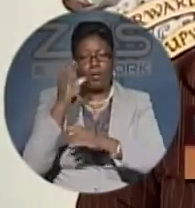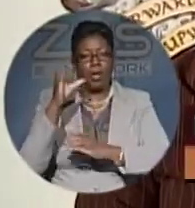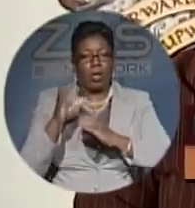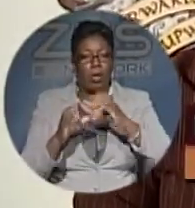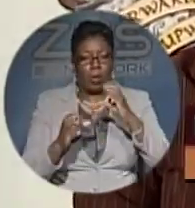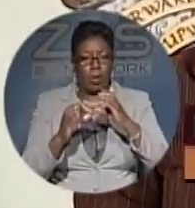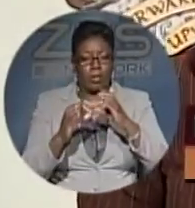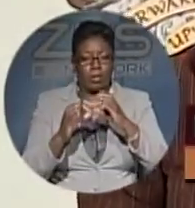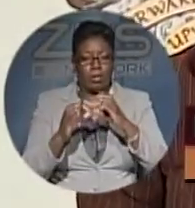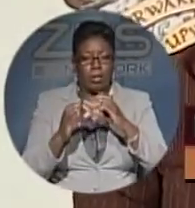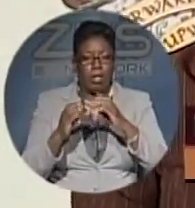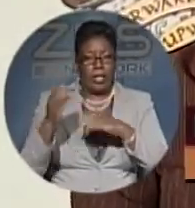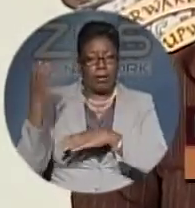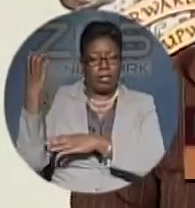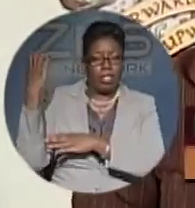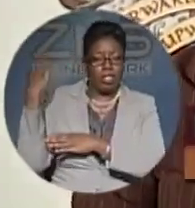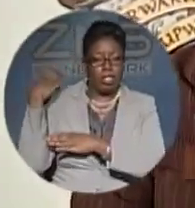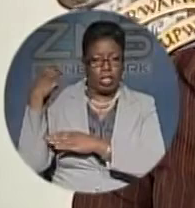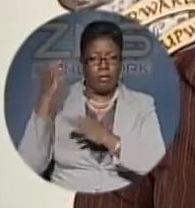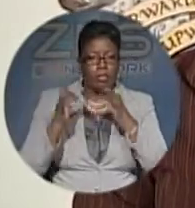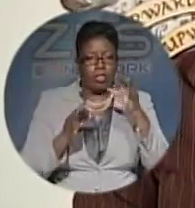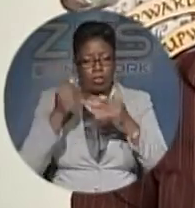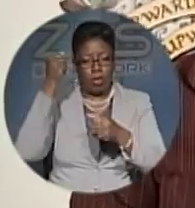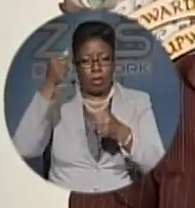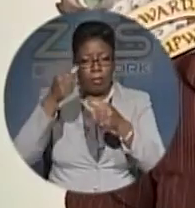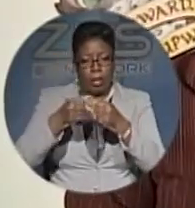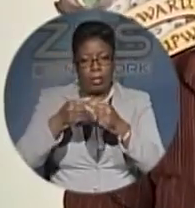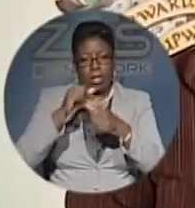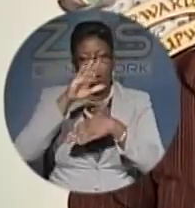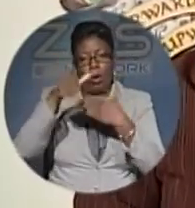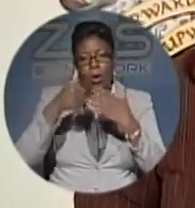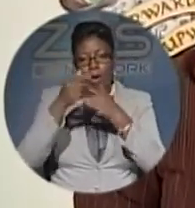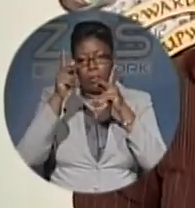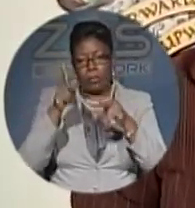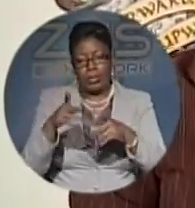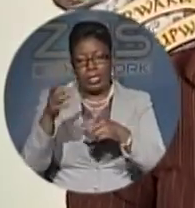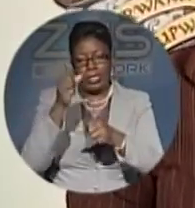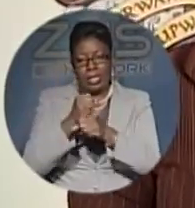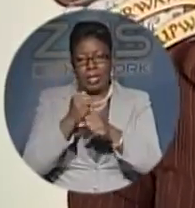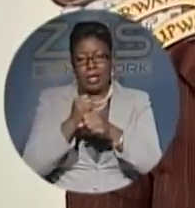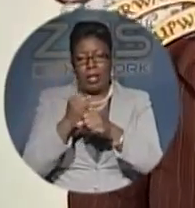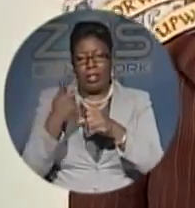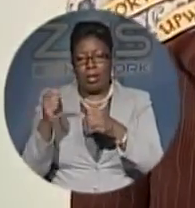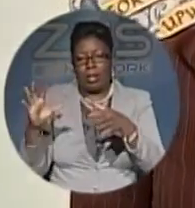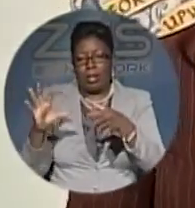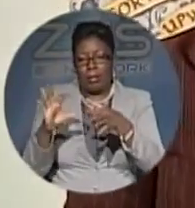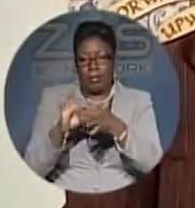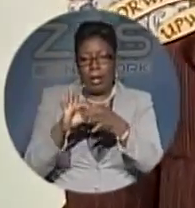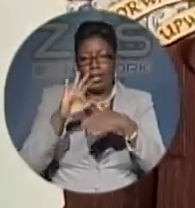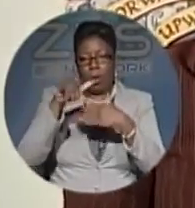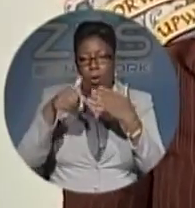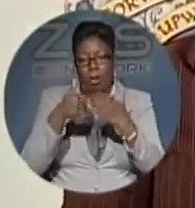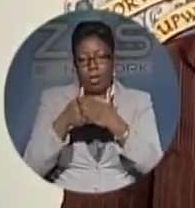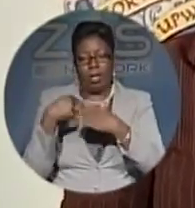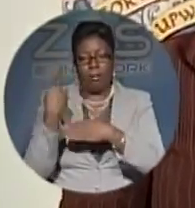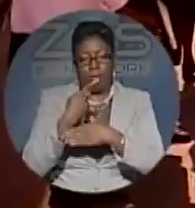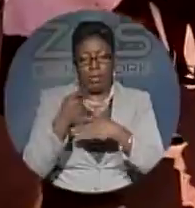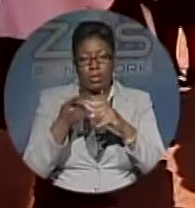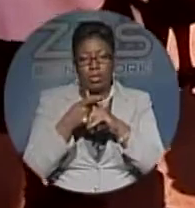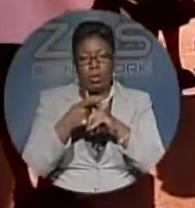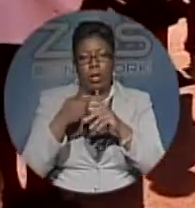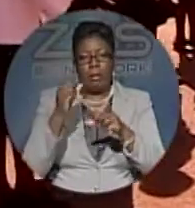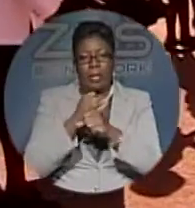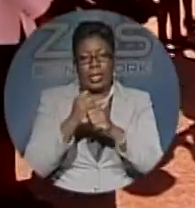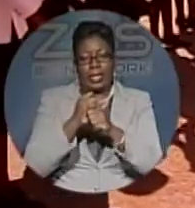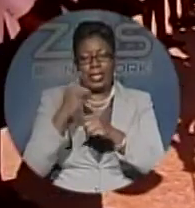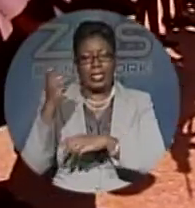Chief Justice Michael Barnett is reminding all stakeholders that it will take the combined effort of all of us to make them successful.